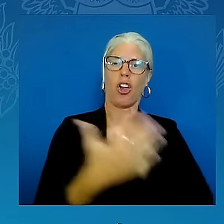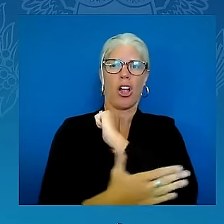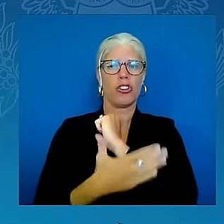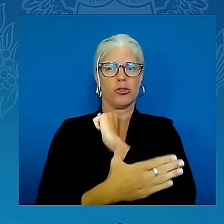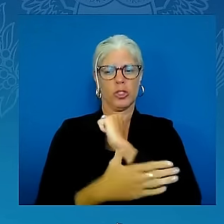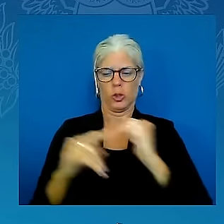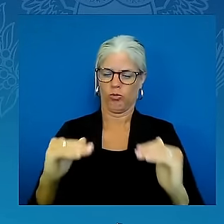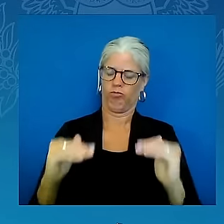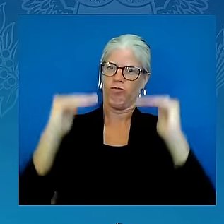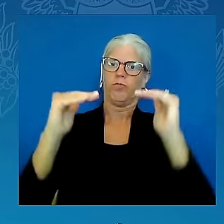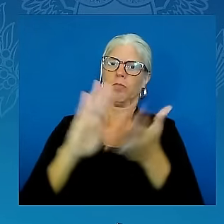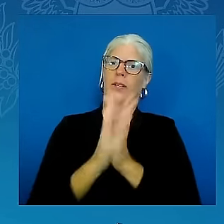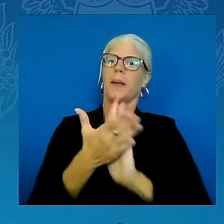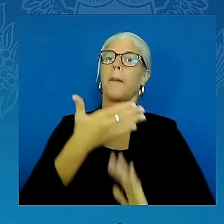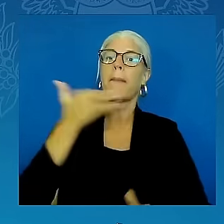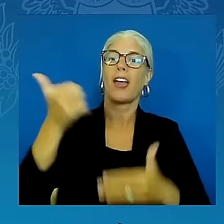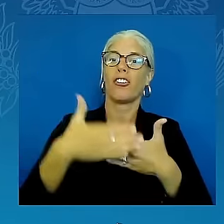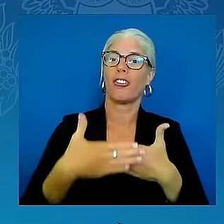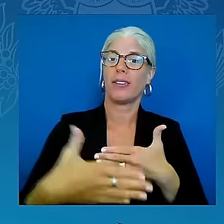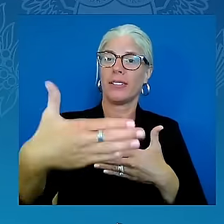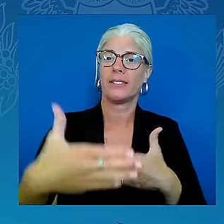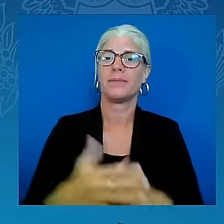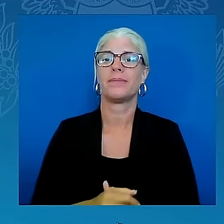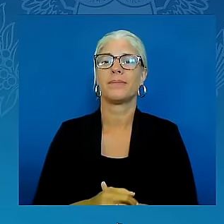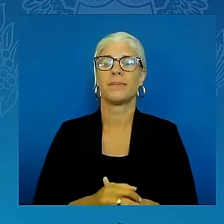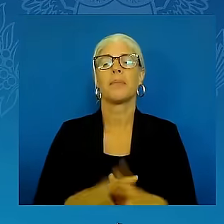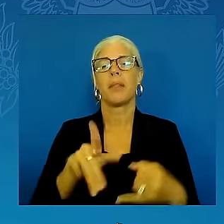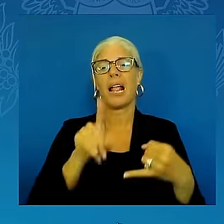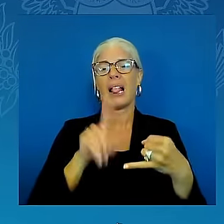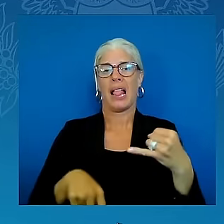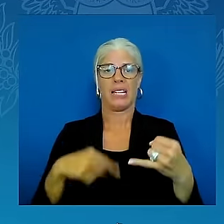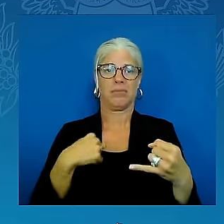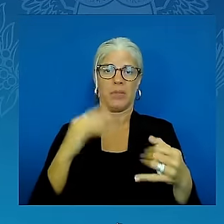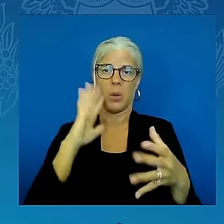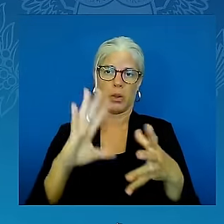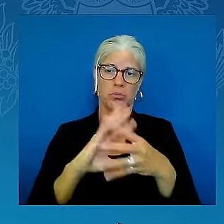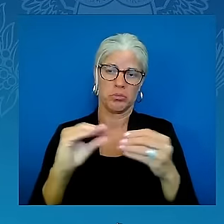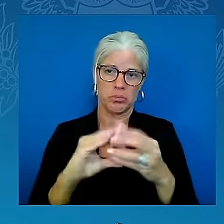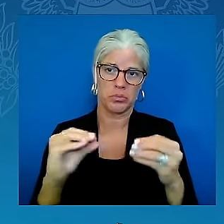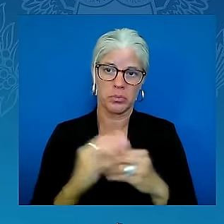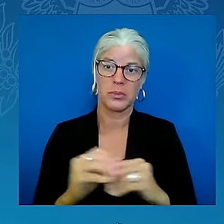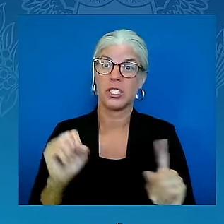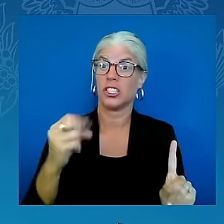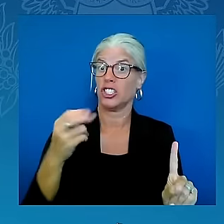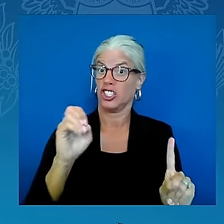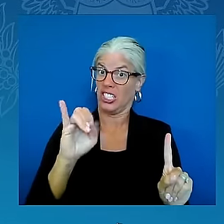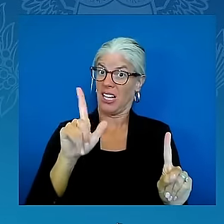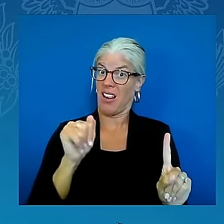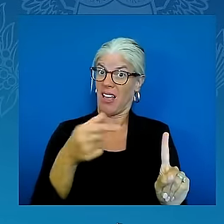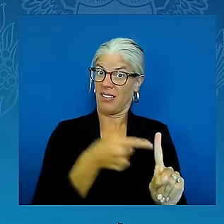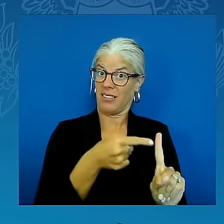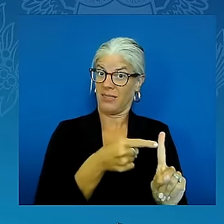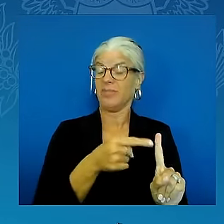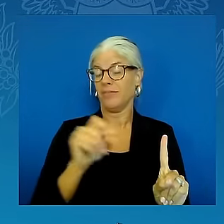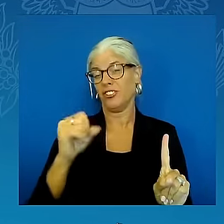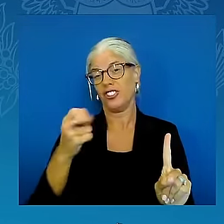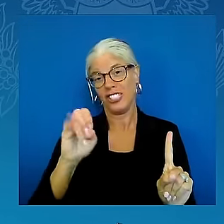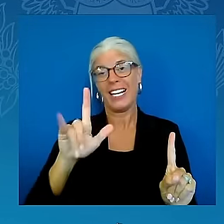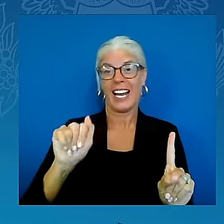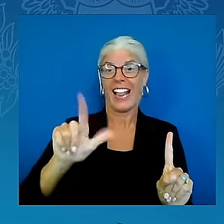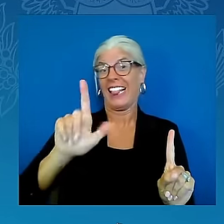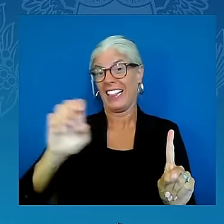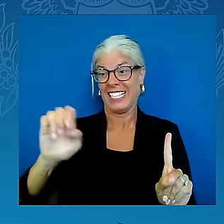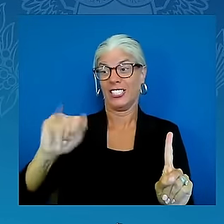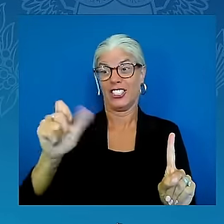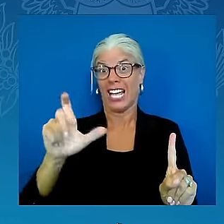first elected to United States Congress 30 years ago this year. She was first elected 30 years ago this year. Hours after her